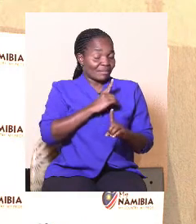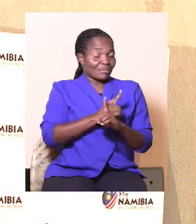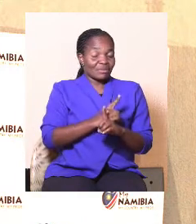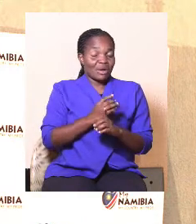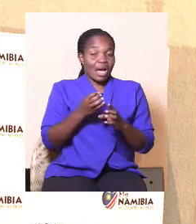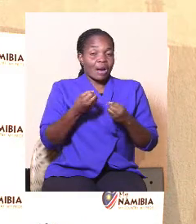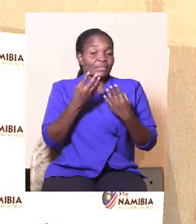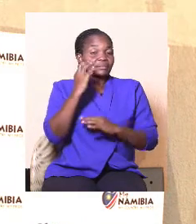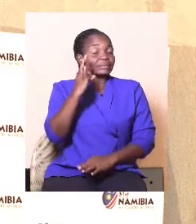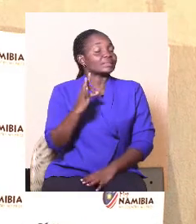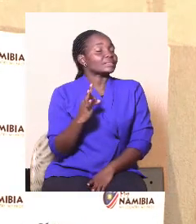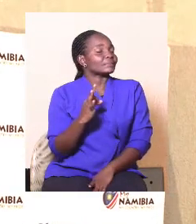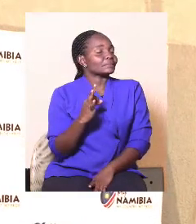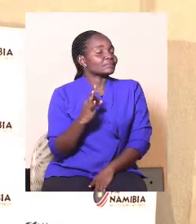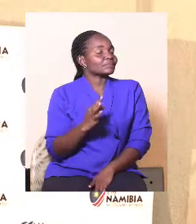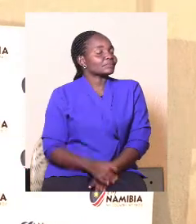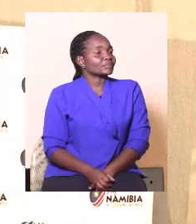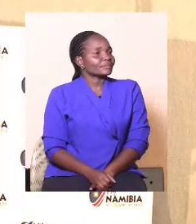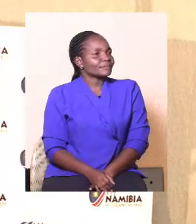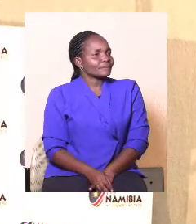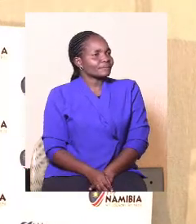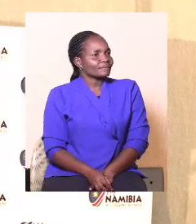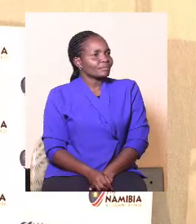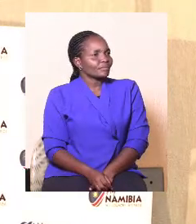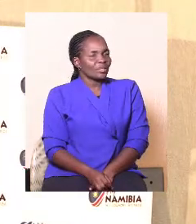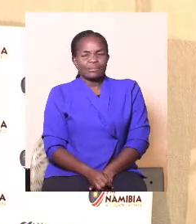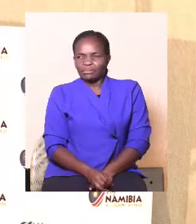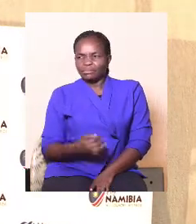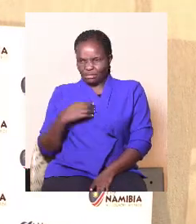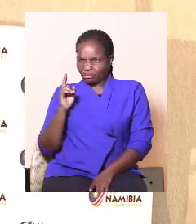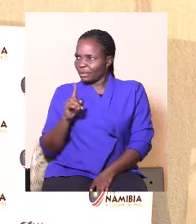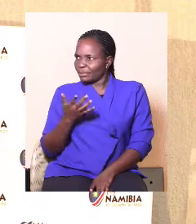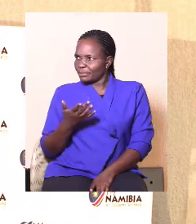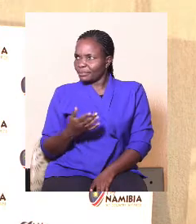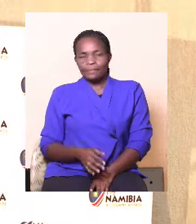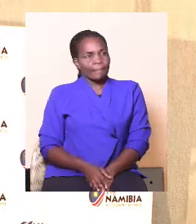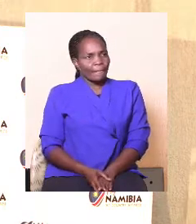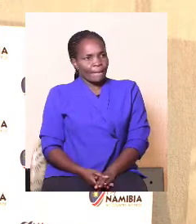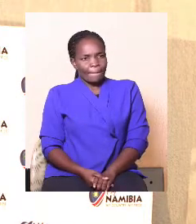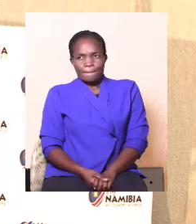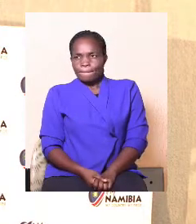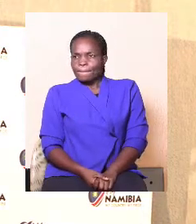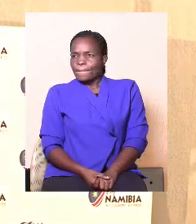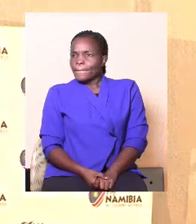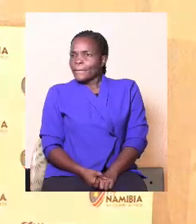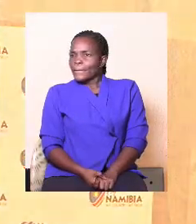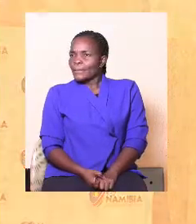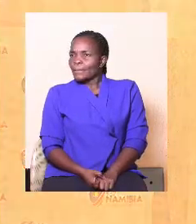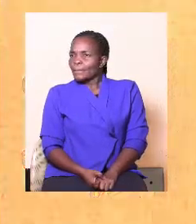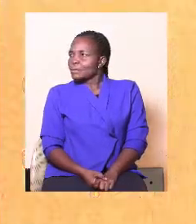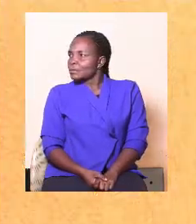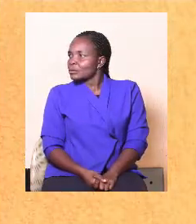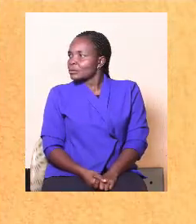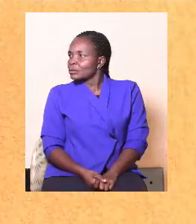Okay. Can we maybe take another one or something okay. like that? Yeah? All right. Sir, the floor is yours.